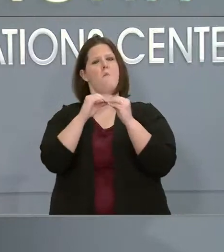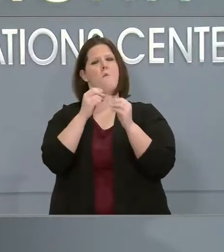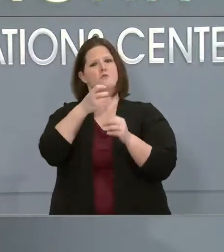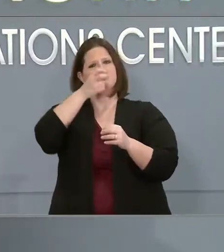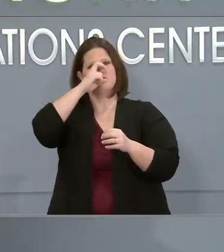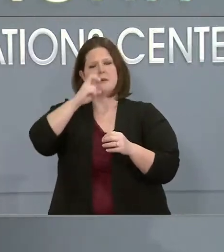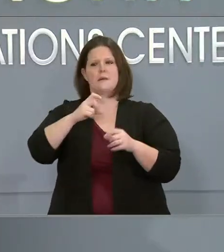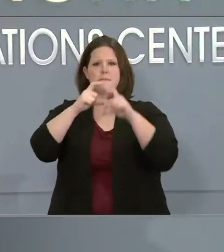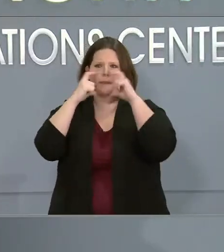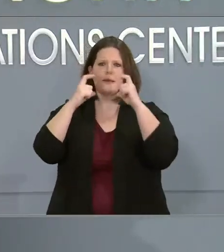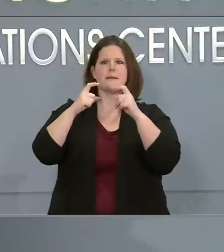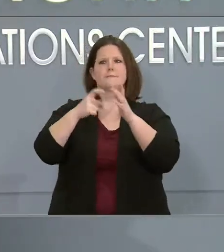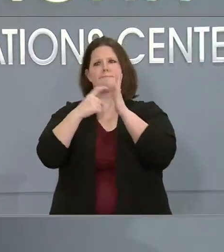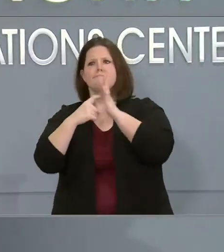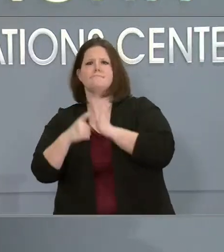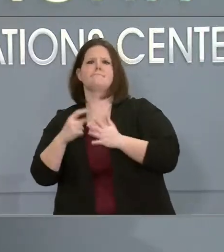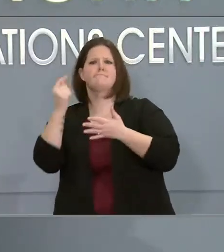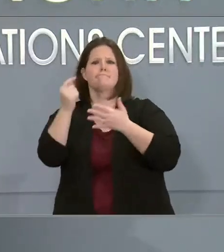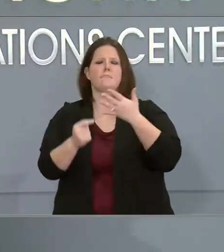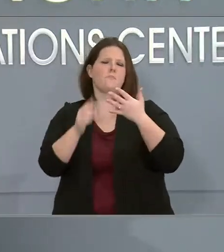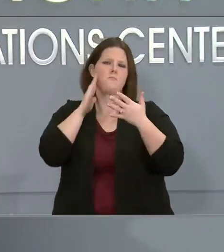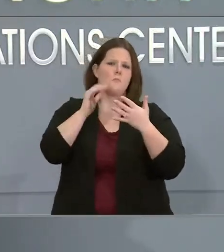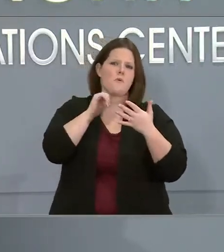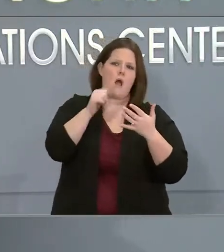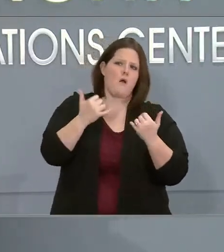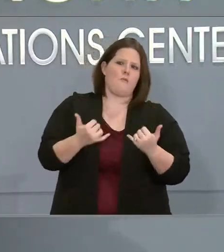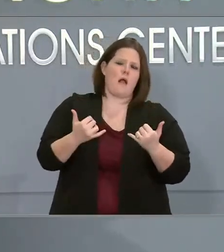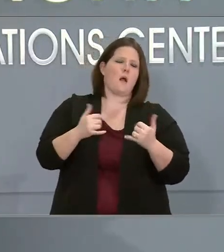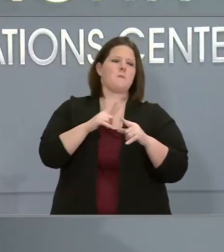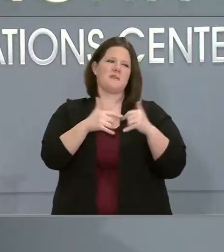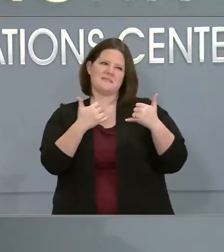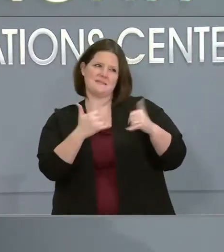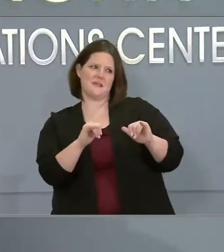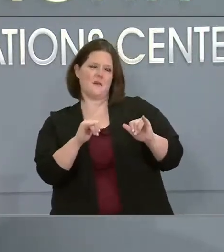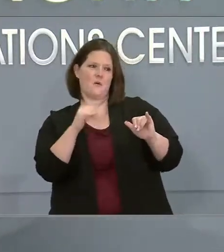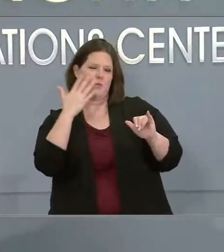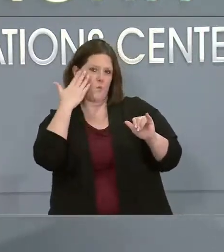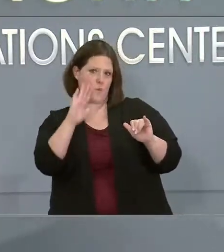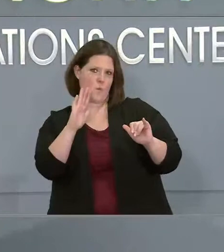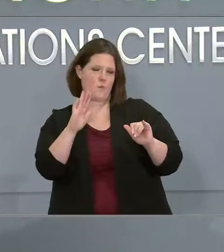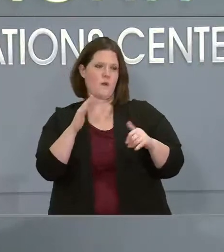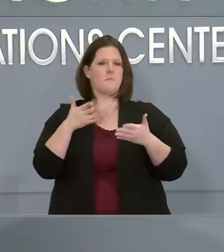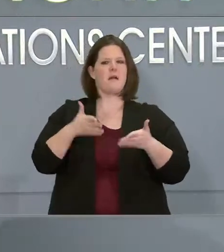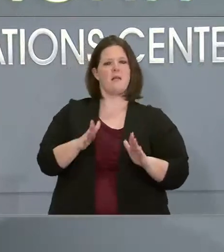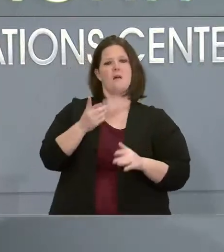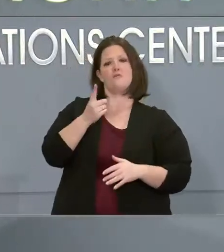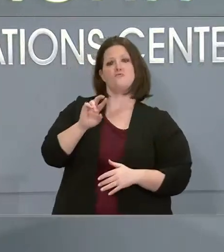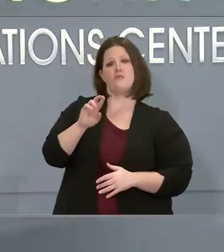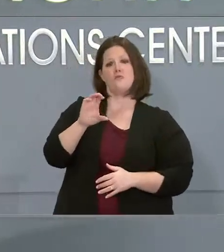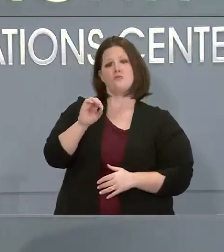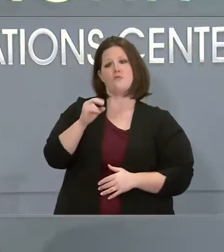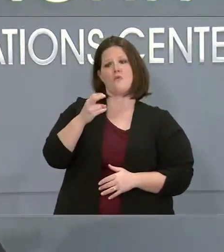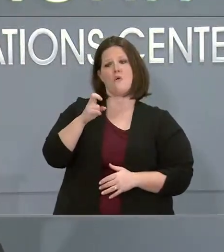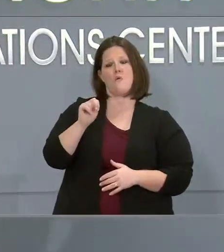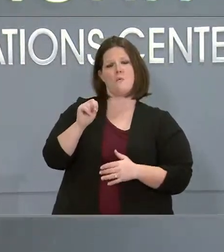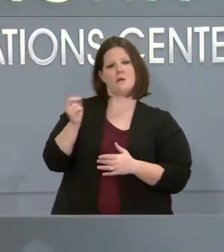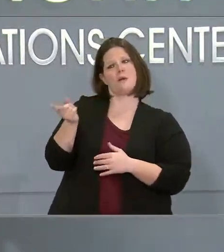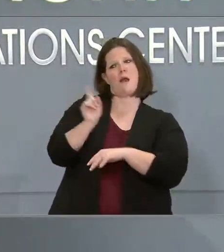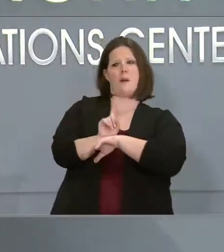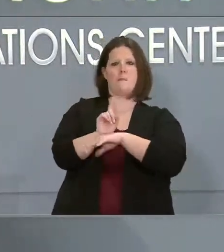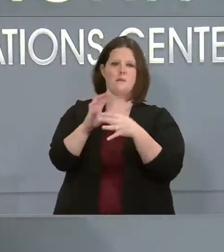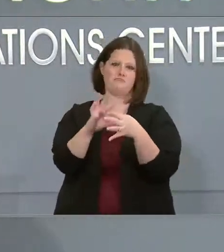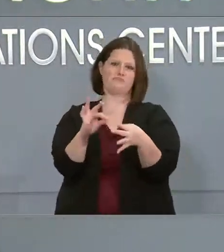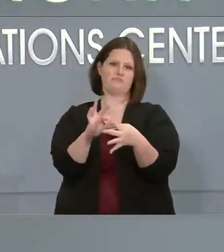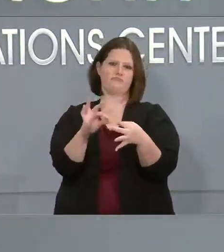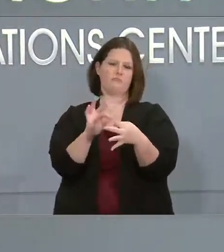questions to answer, and I'm going to let Dr. Cohen talk just a minute about the variant and her discussions with experts.